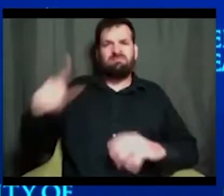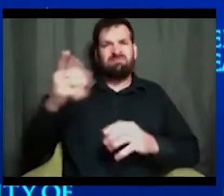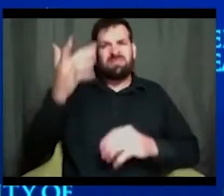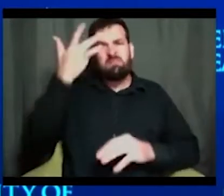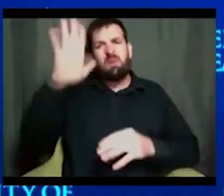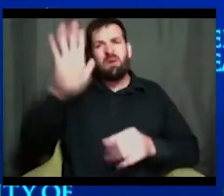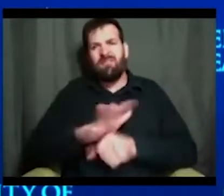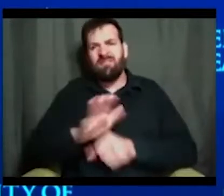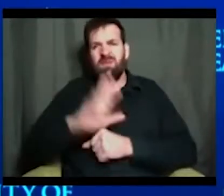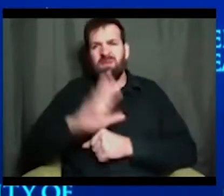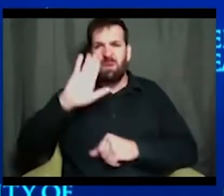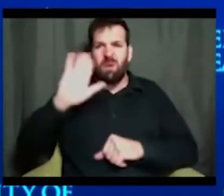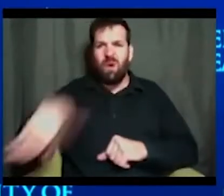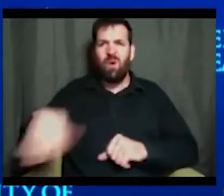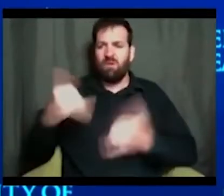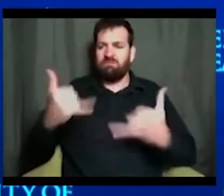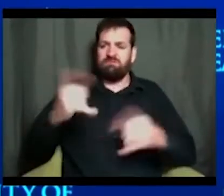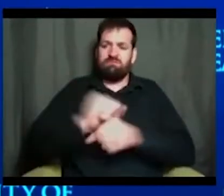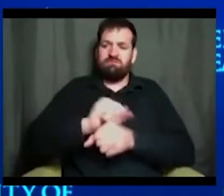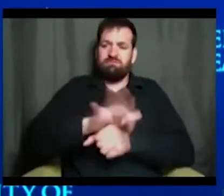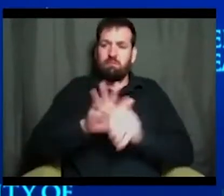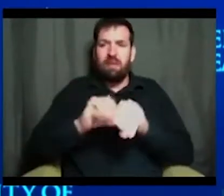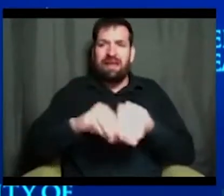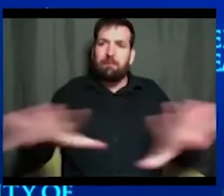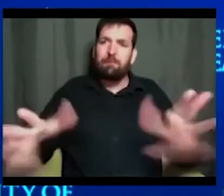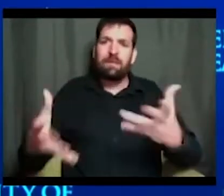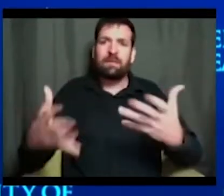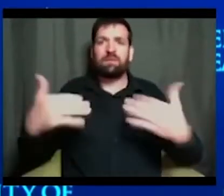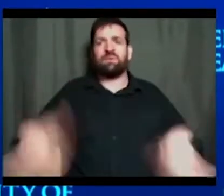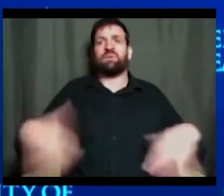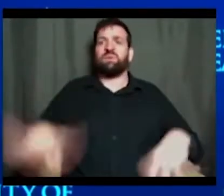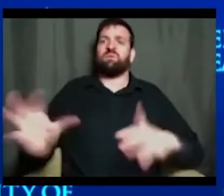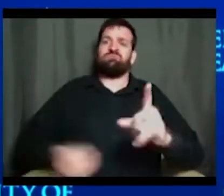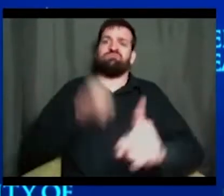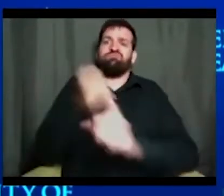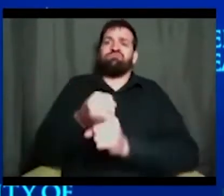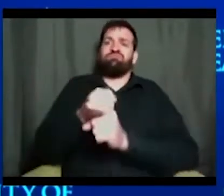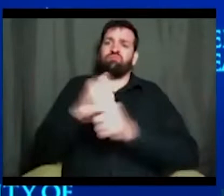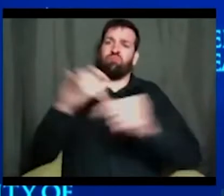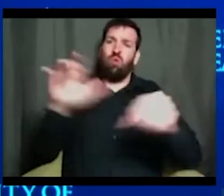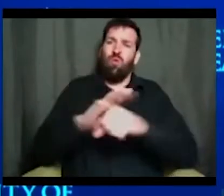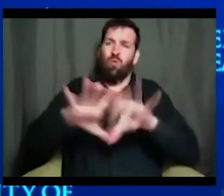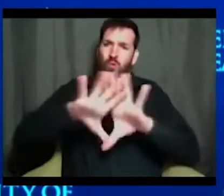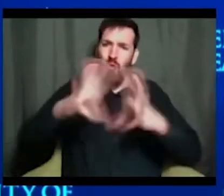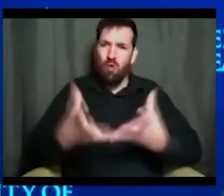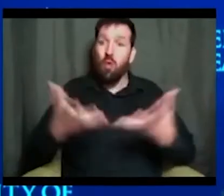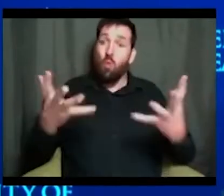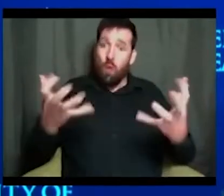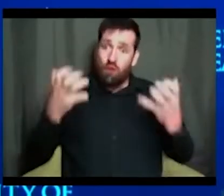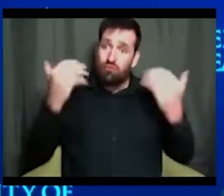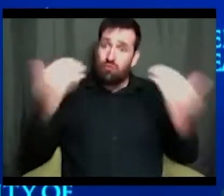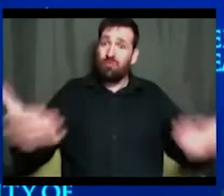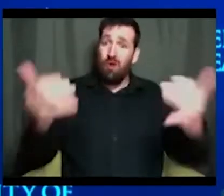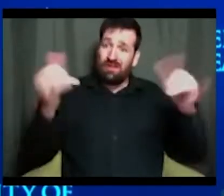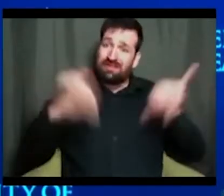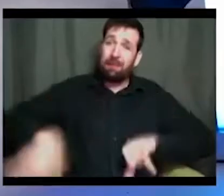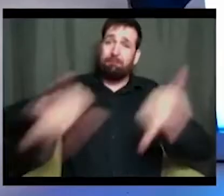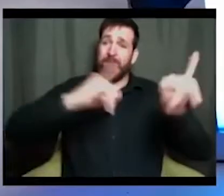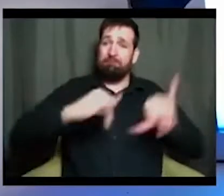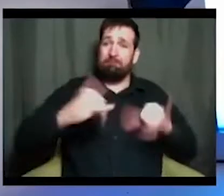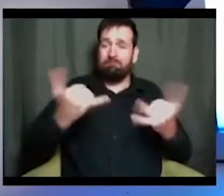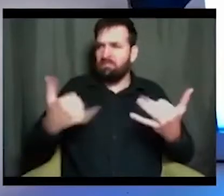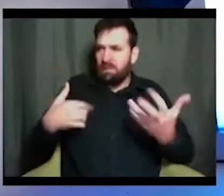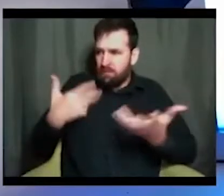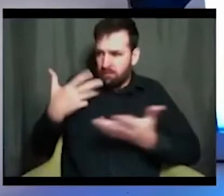this pandemic has really affected our whole world, and they want to move on just like all the rest of us want to move on. Well, and on what planet have we ever